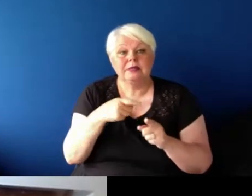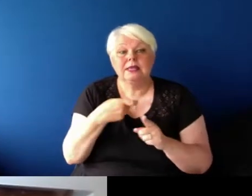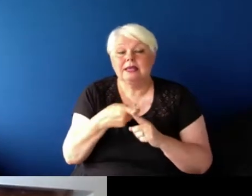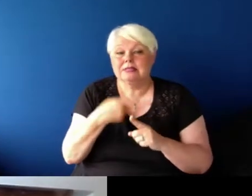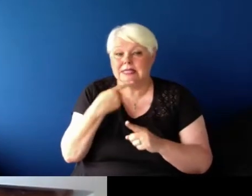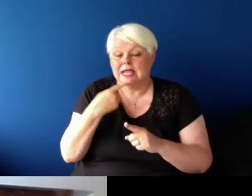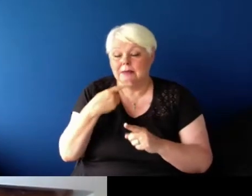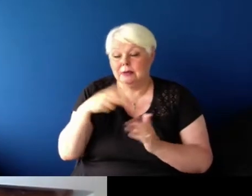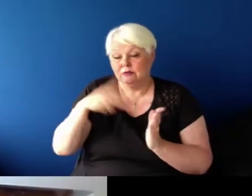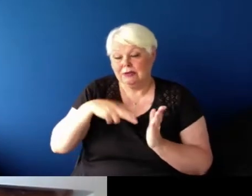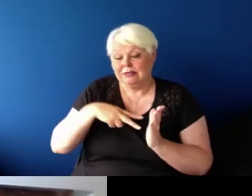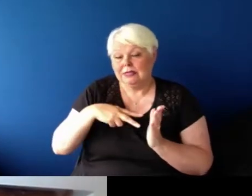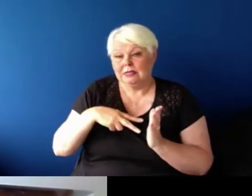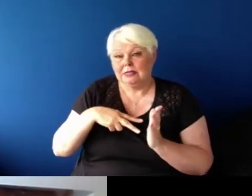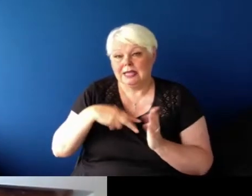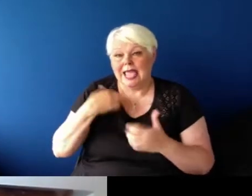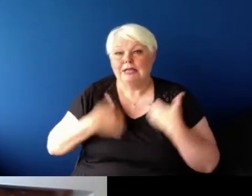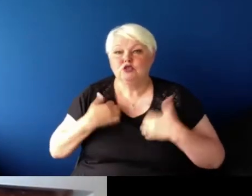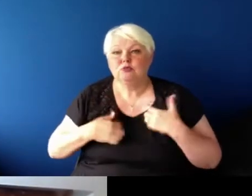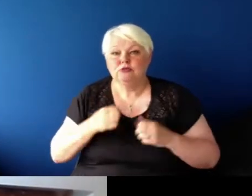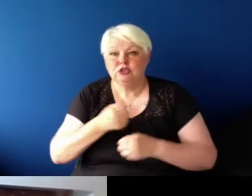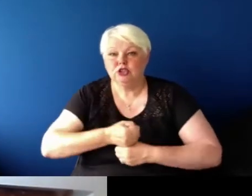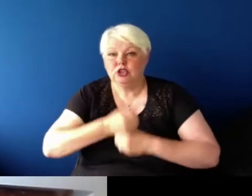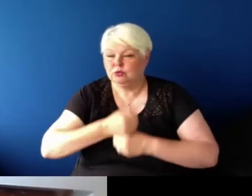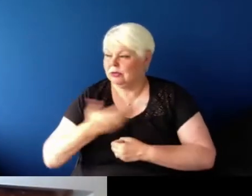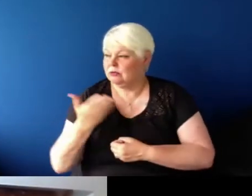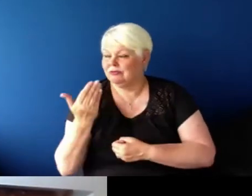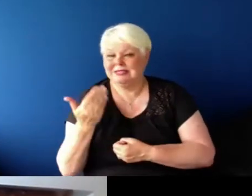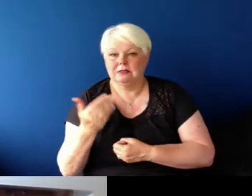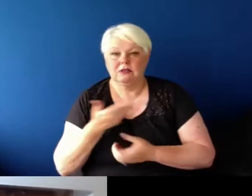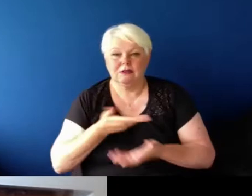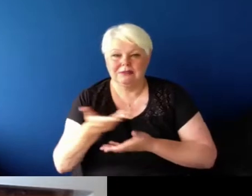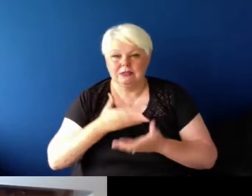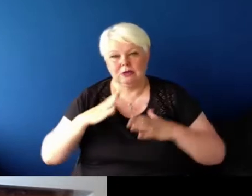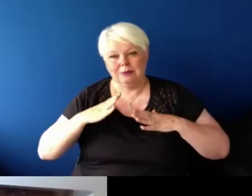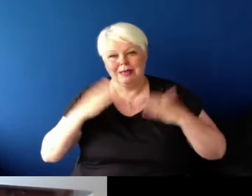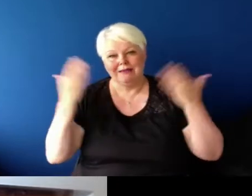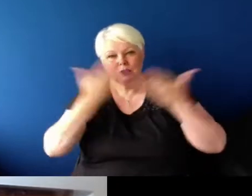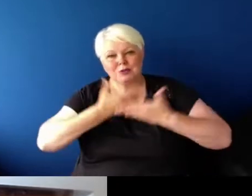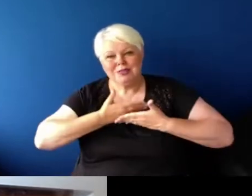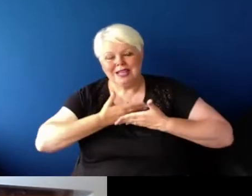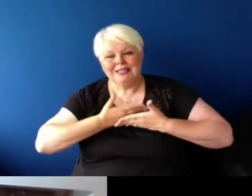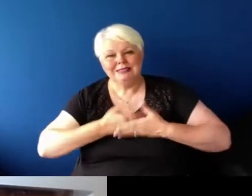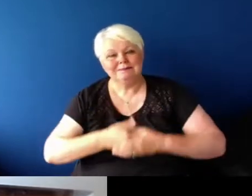rereading The Exuberant Church as in light of our recent conversations and preparing for tonight. And,